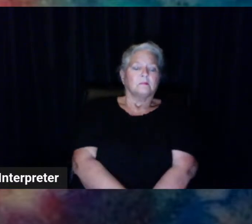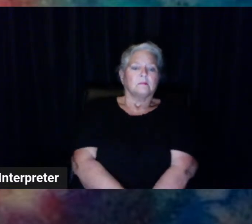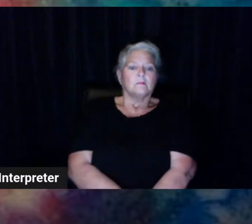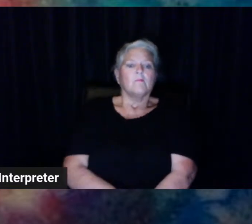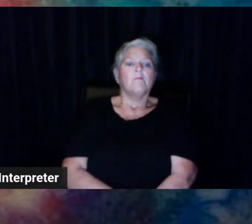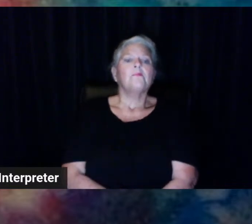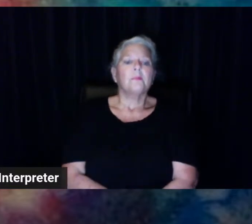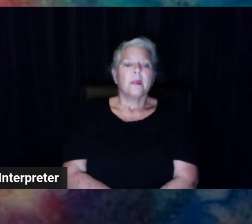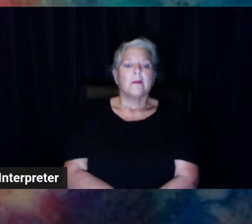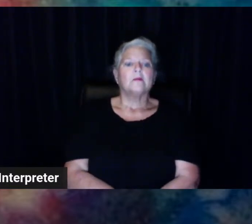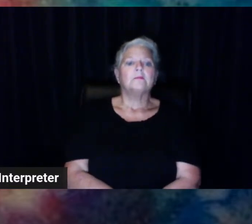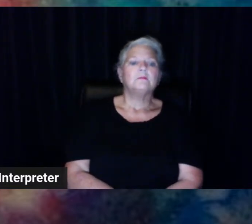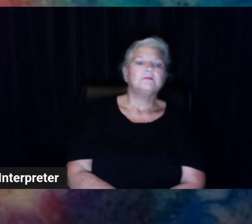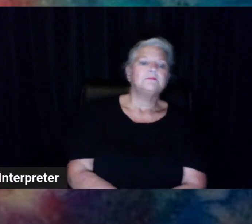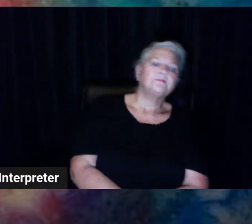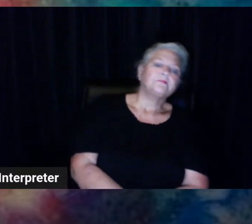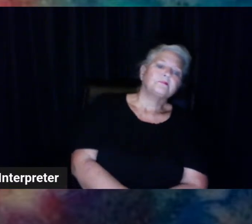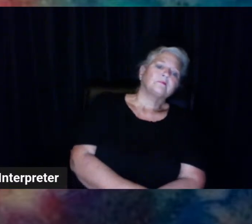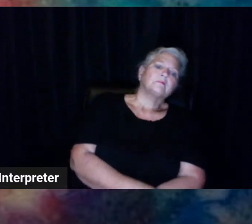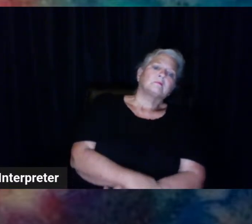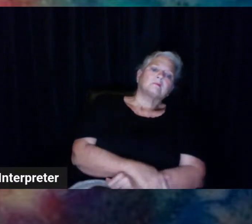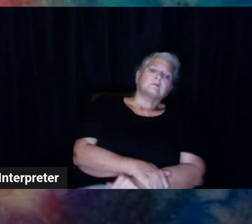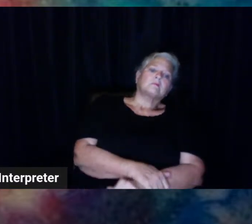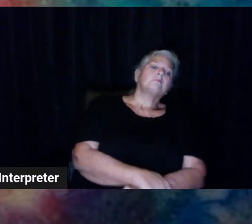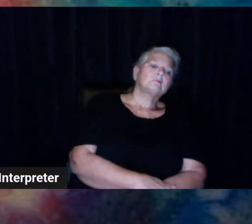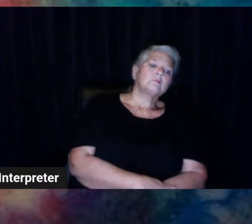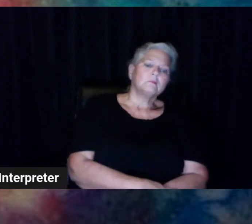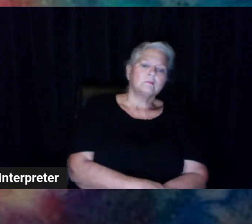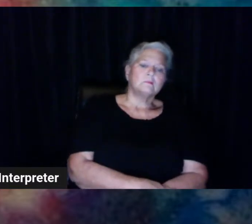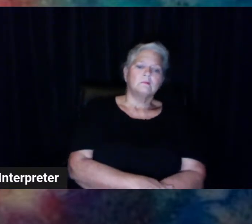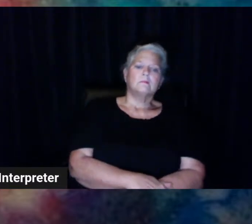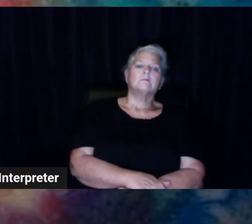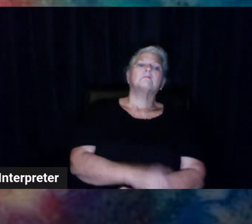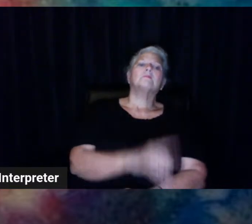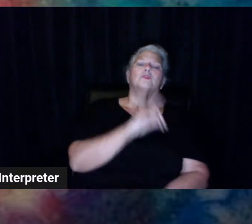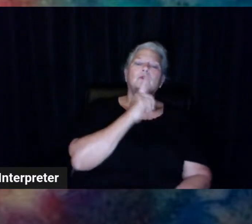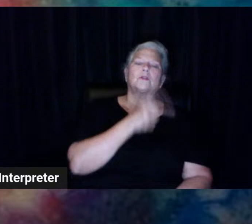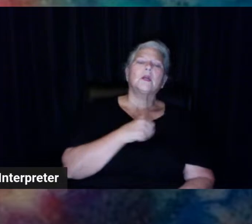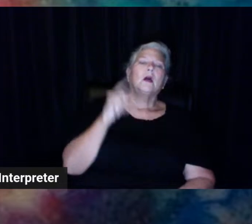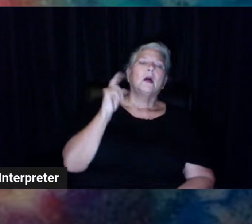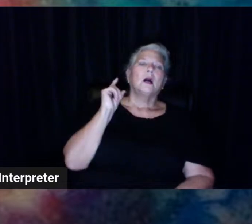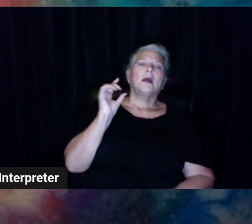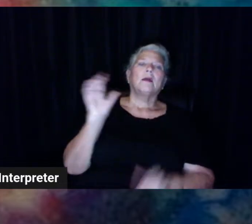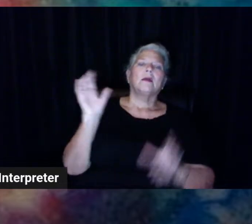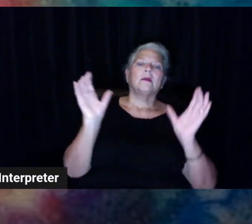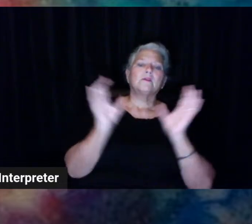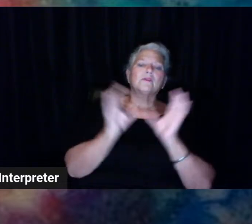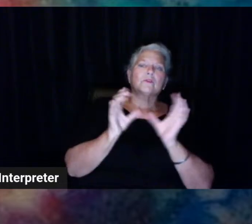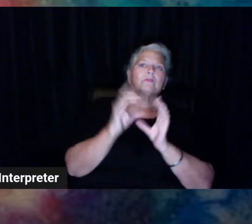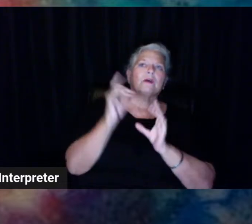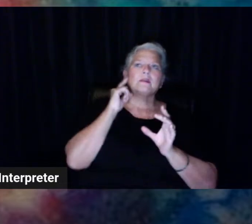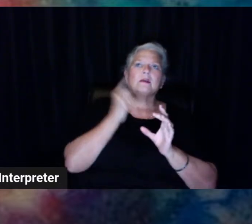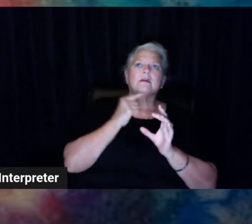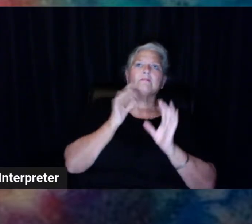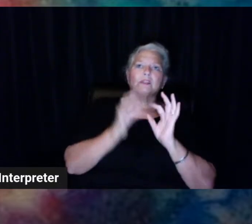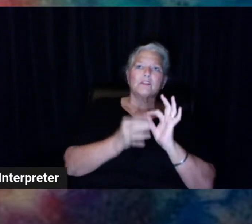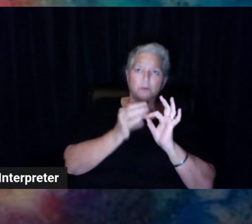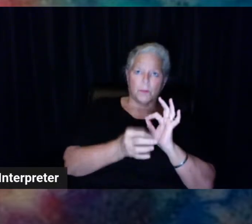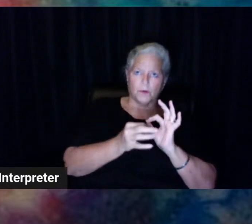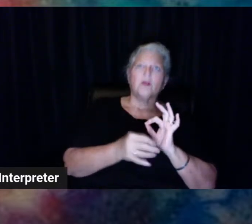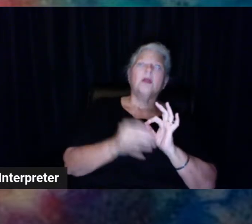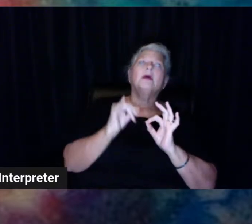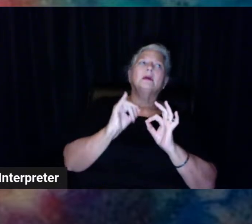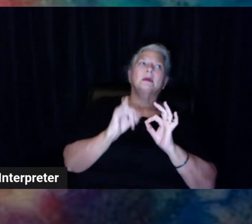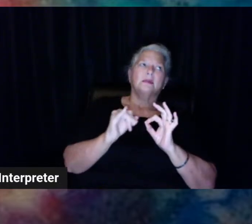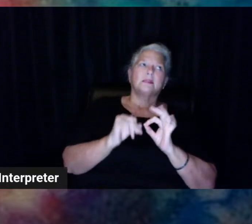what a certified deaf interpreter is and how they can interpret? Sure. A certified deaf